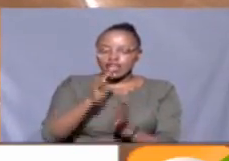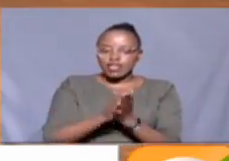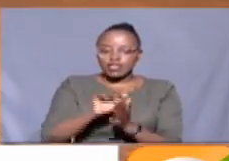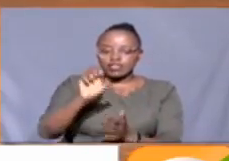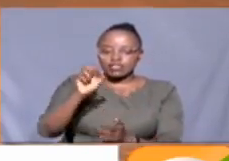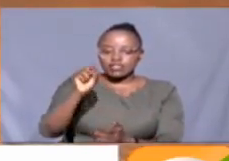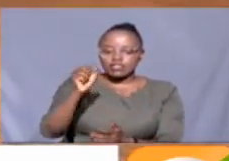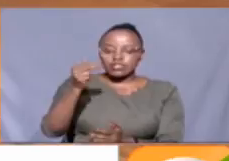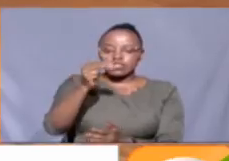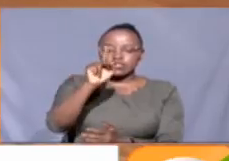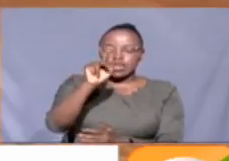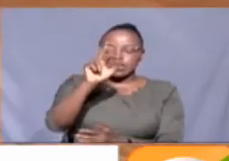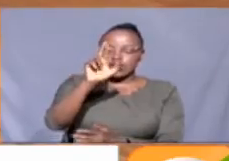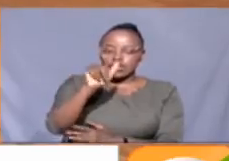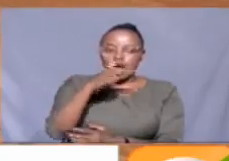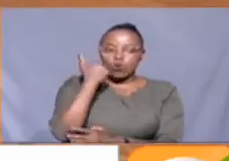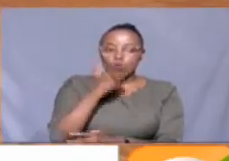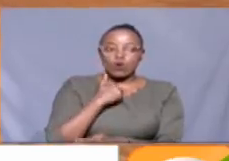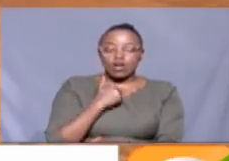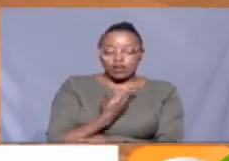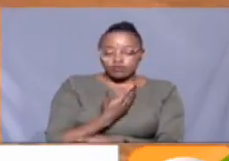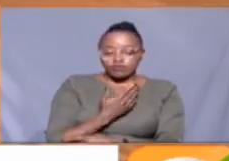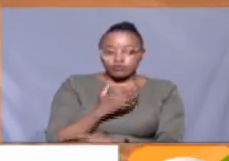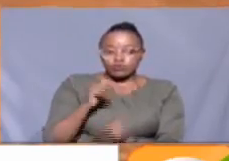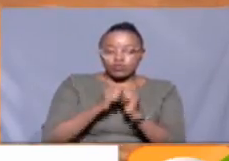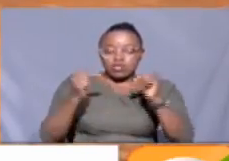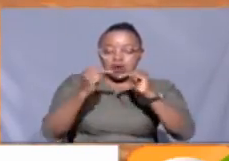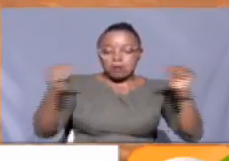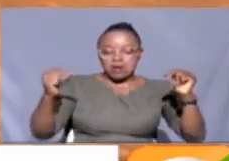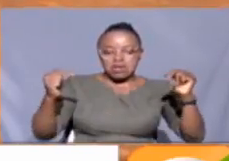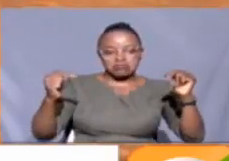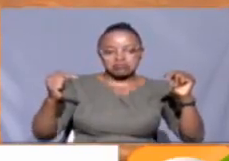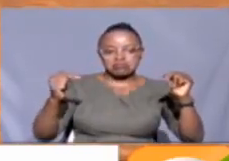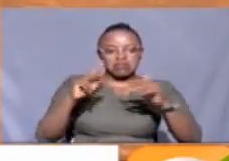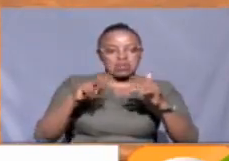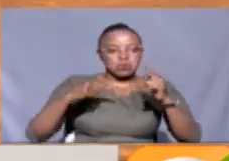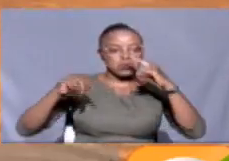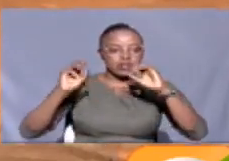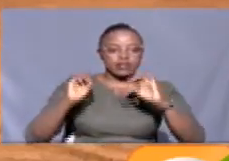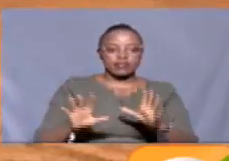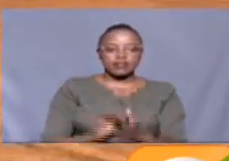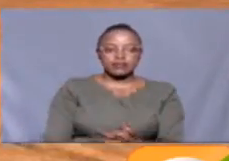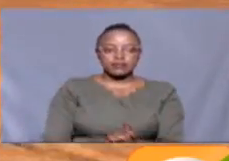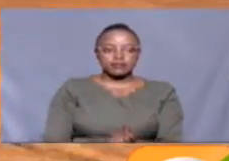Veresa, who were outclassed by their opponents.